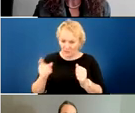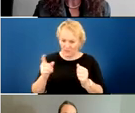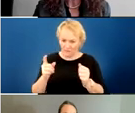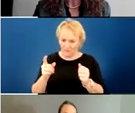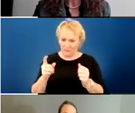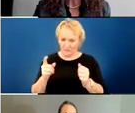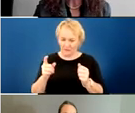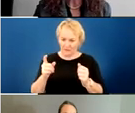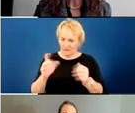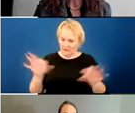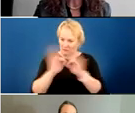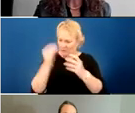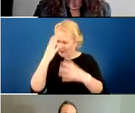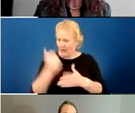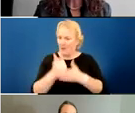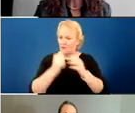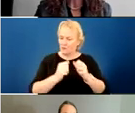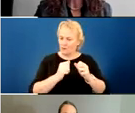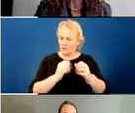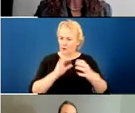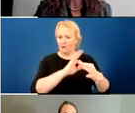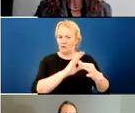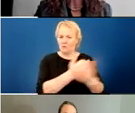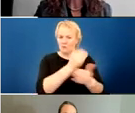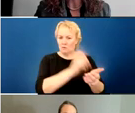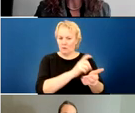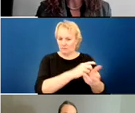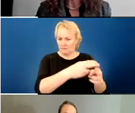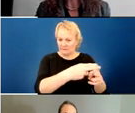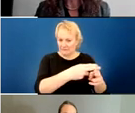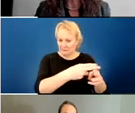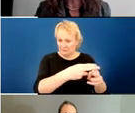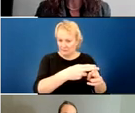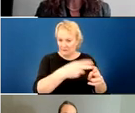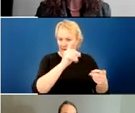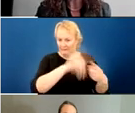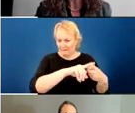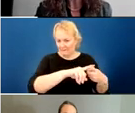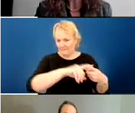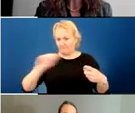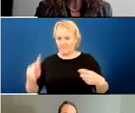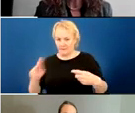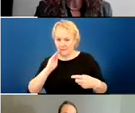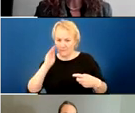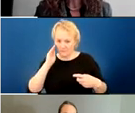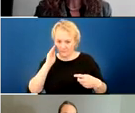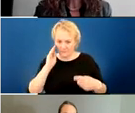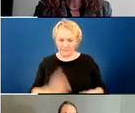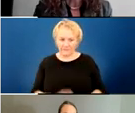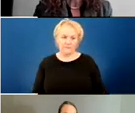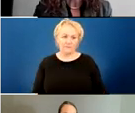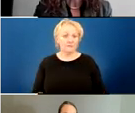and that important information can help them reestablish services where they're temporarily at until they're able to get back home.